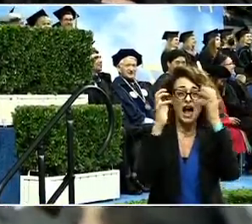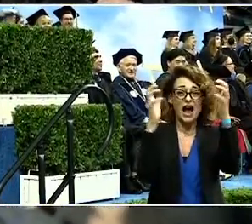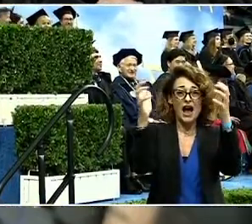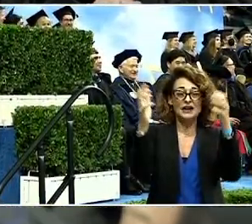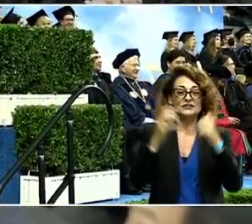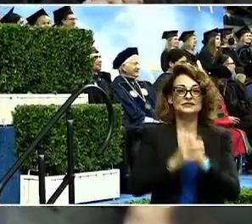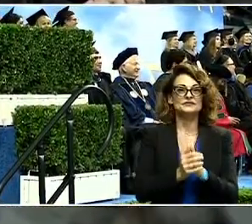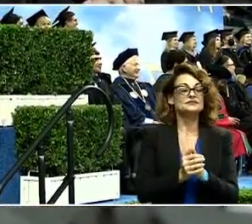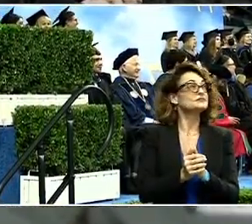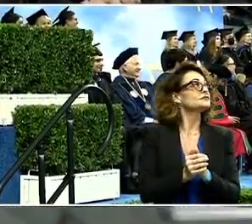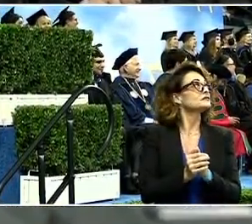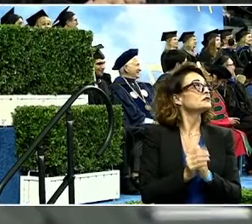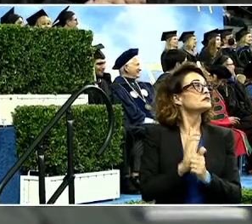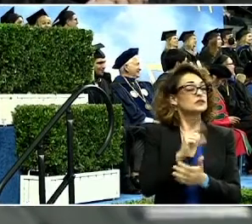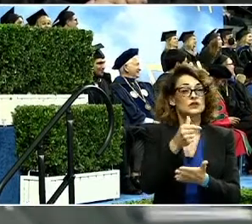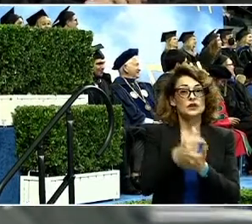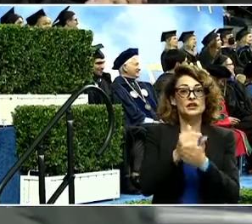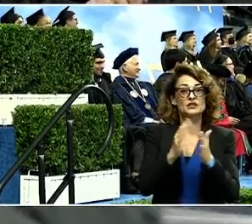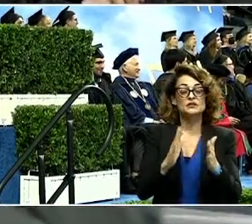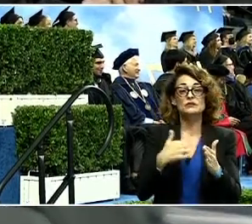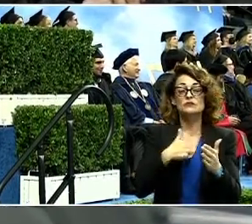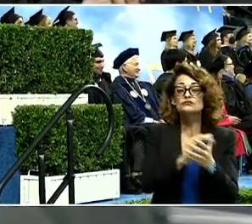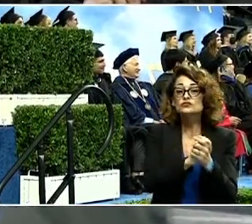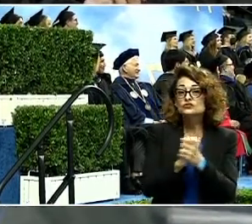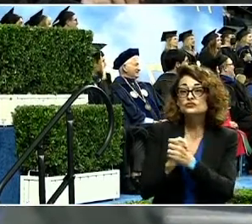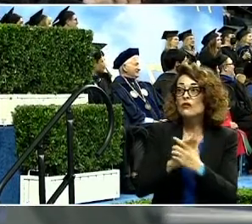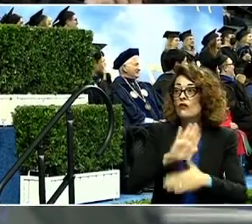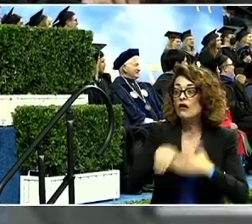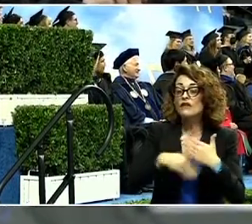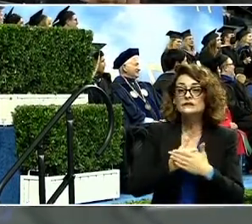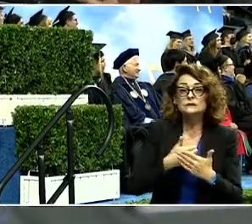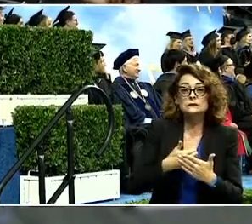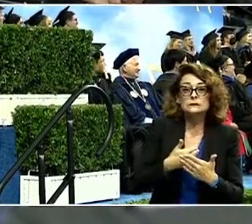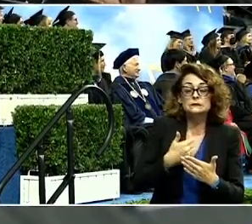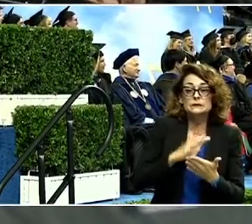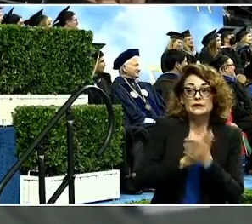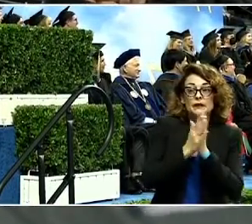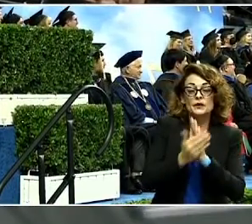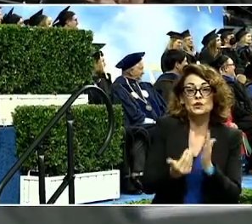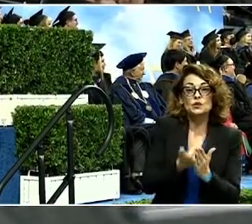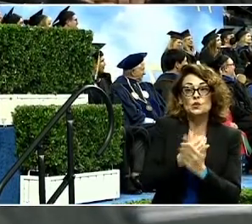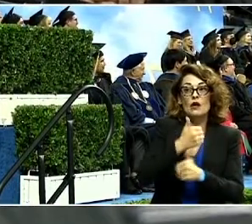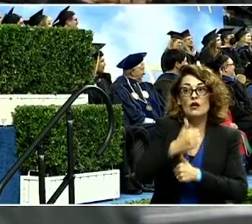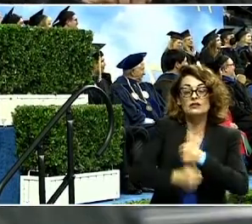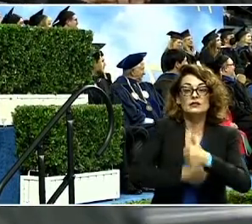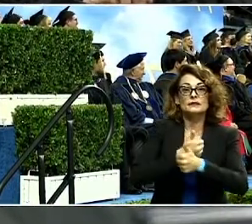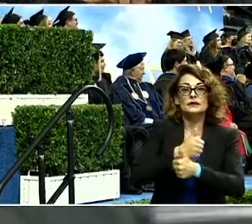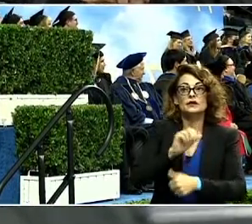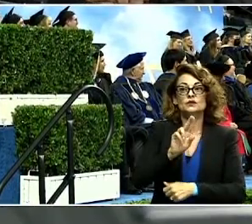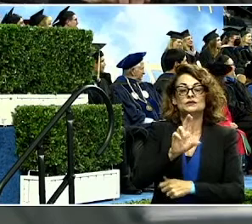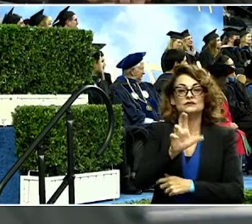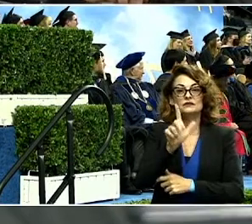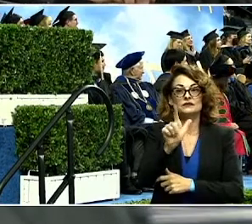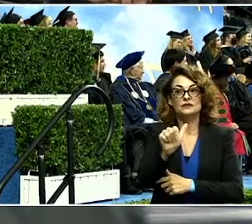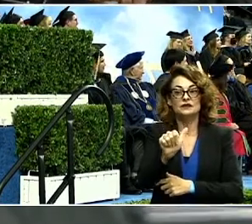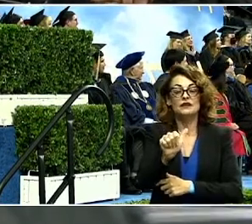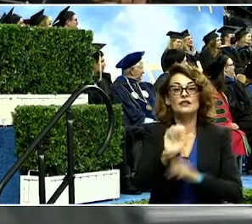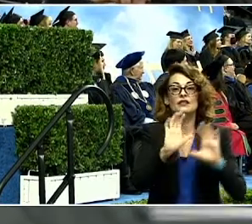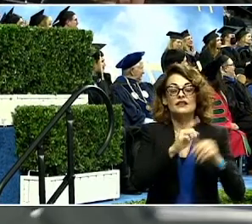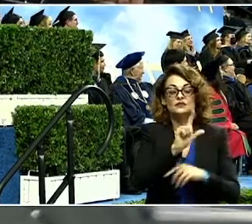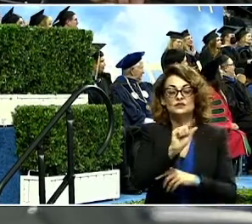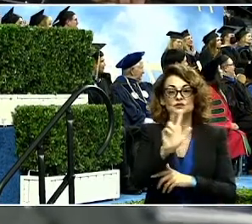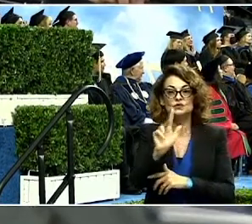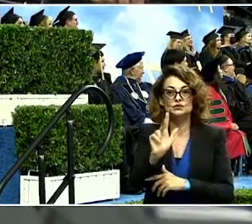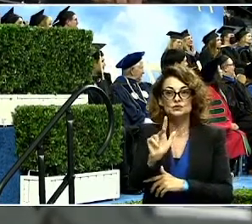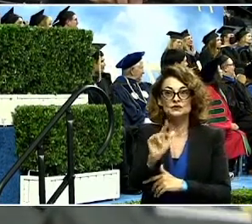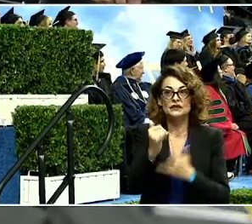Graduates, let me congratulate all of us on becoming the newest alumni of UCLA as the class of 2023. Now we have